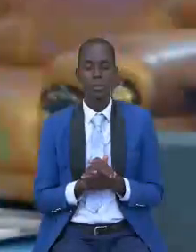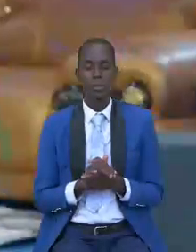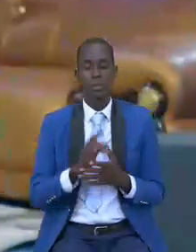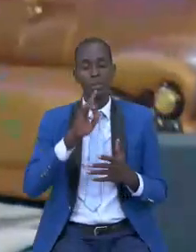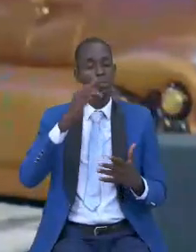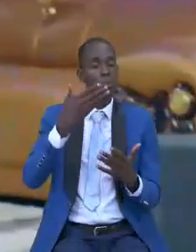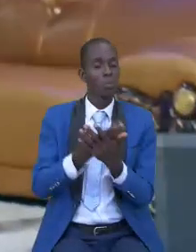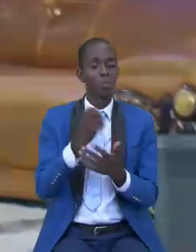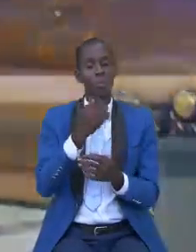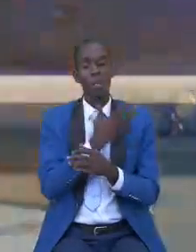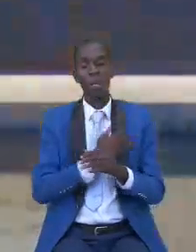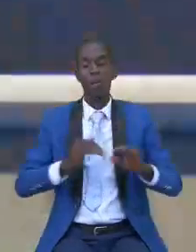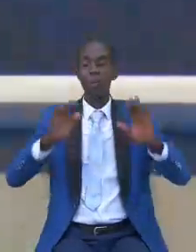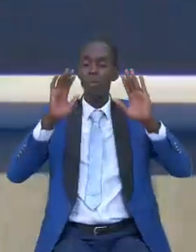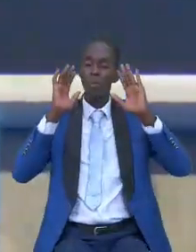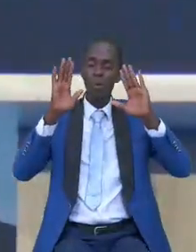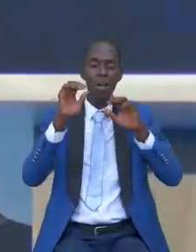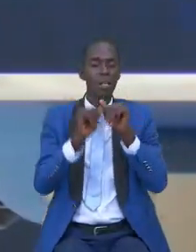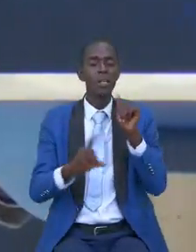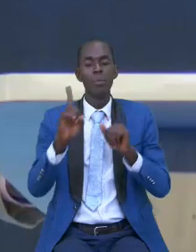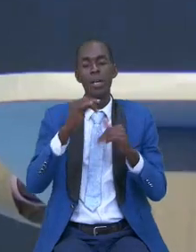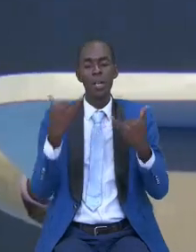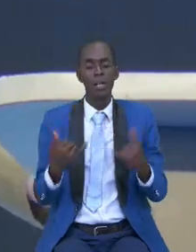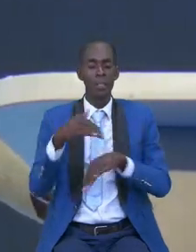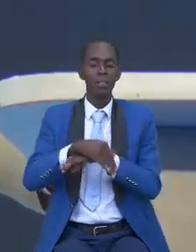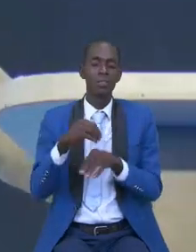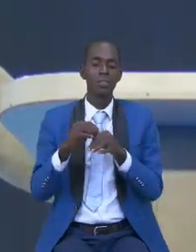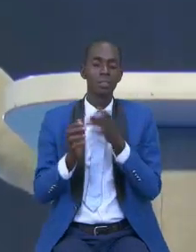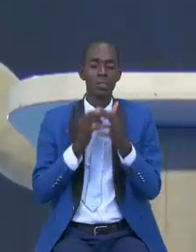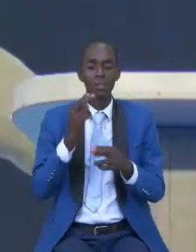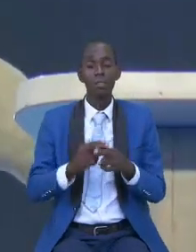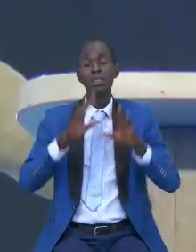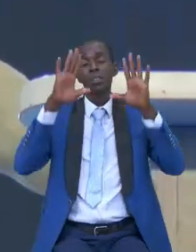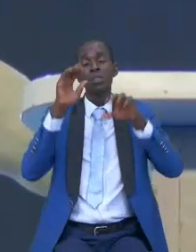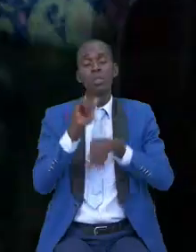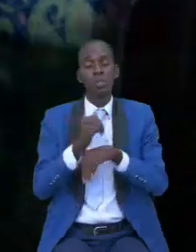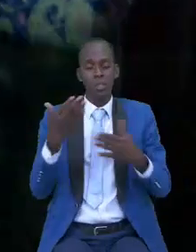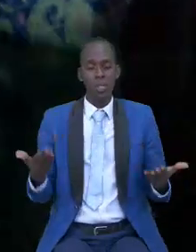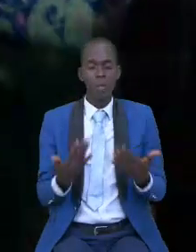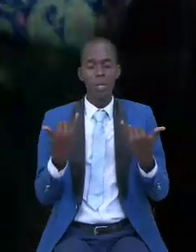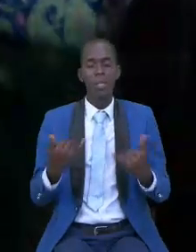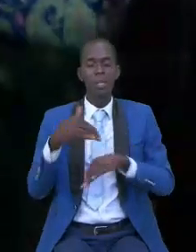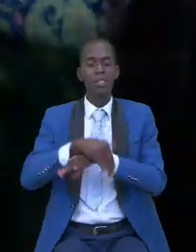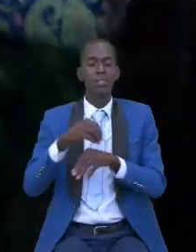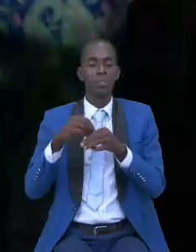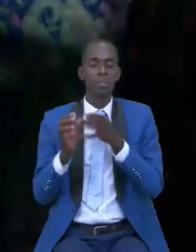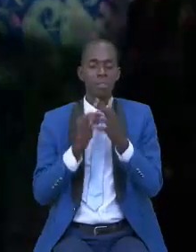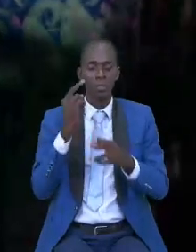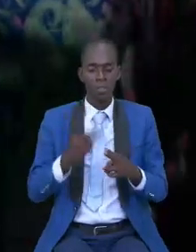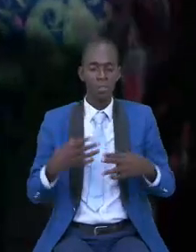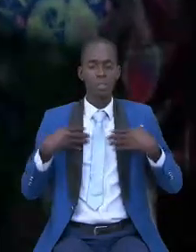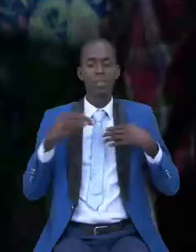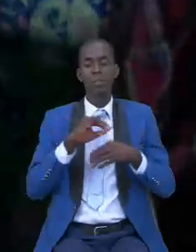Signs and wonders everywhere tonight. Miracles here tonight. Healings